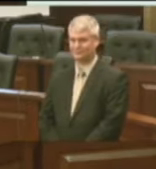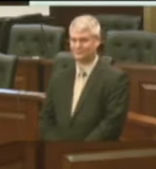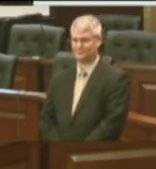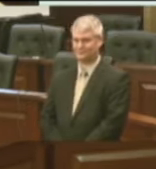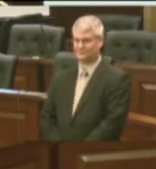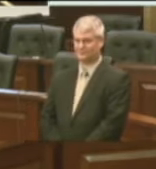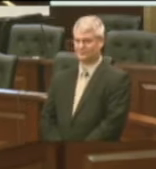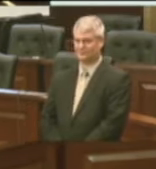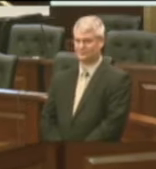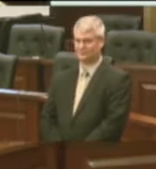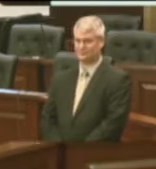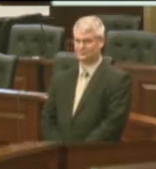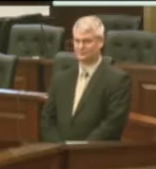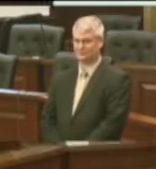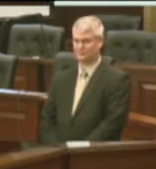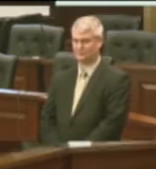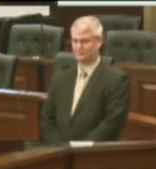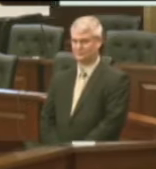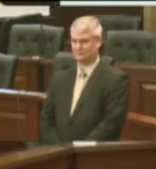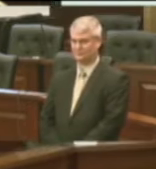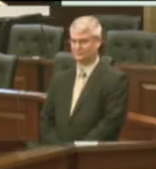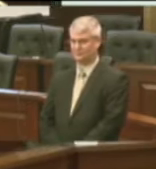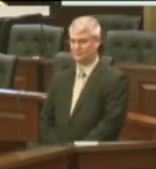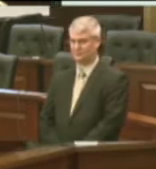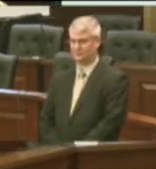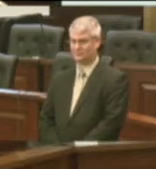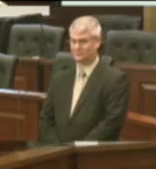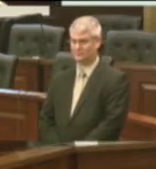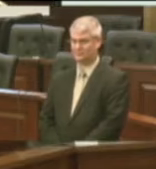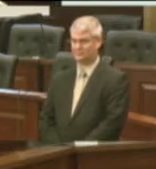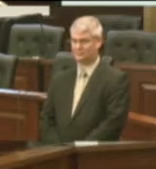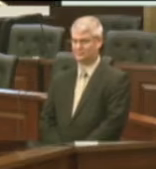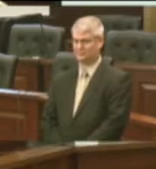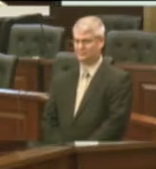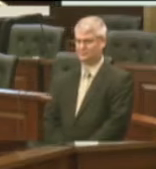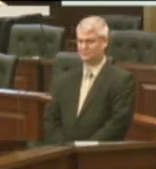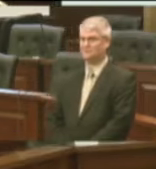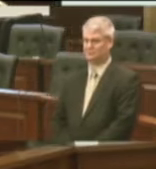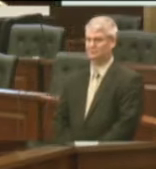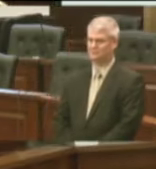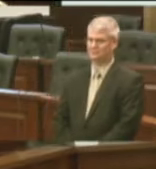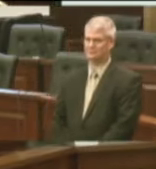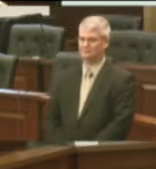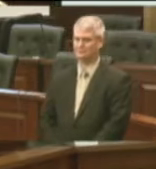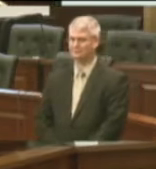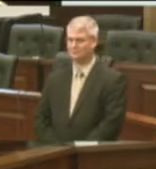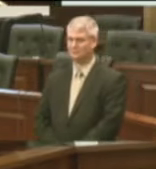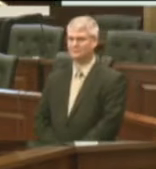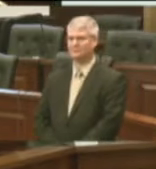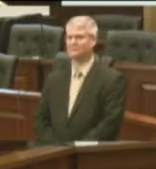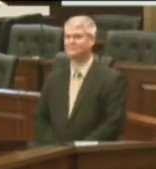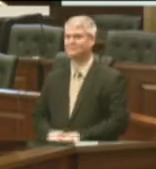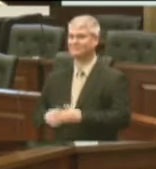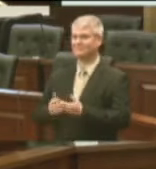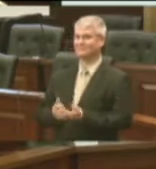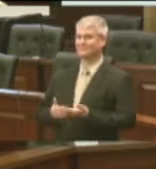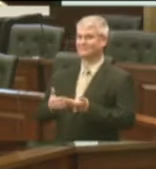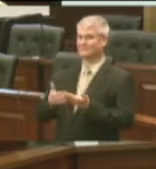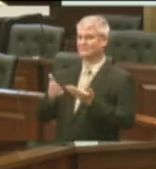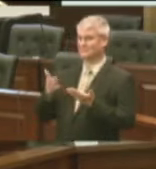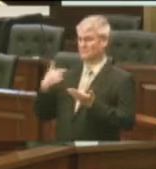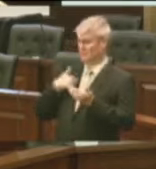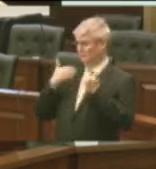Well, good afternoon. Before we start, it's not lost on any of us that today's the 19th anniversary